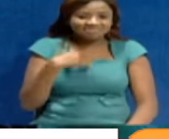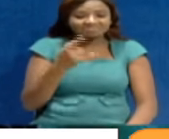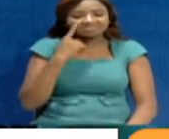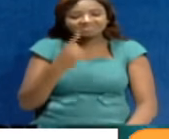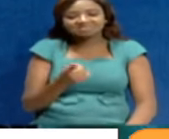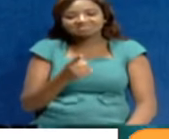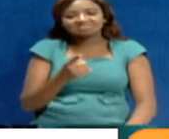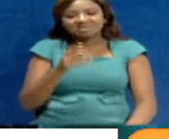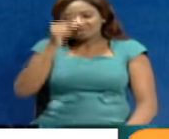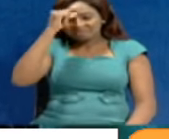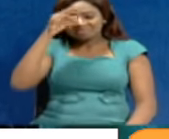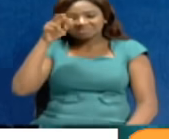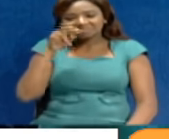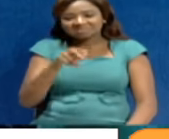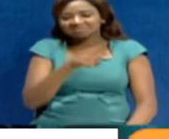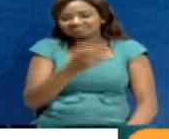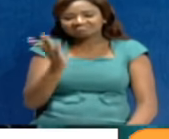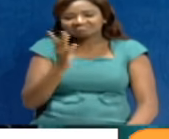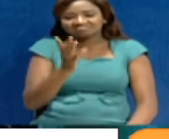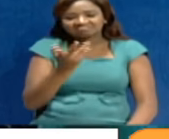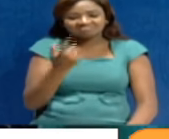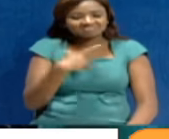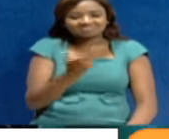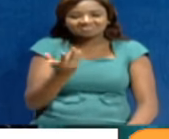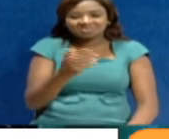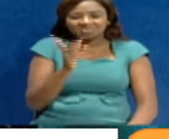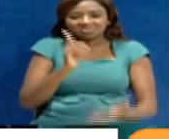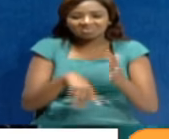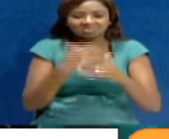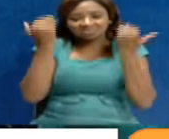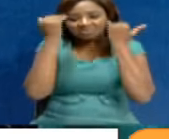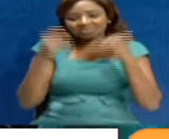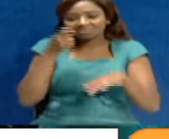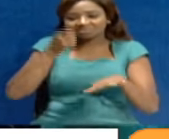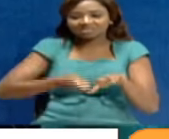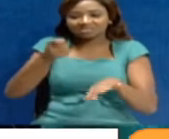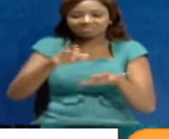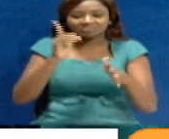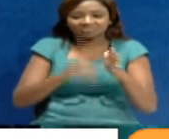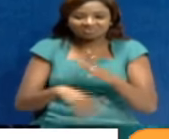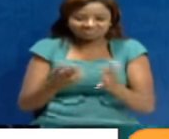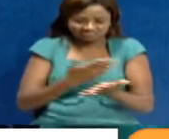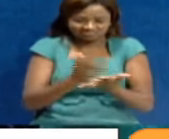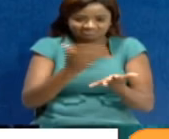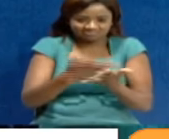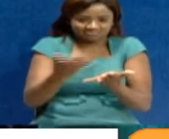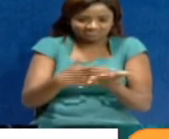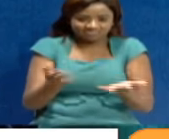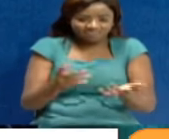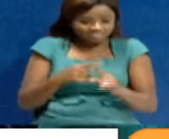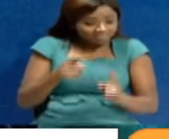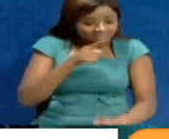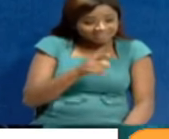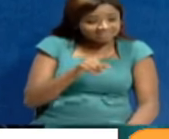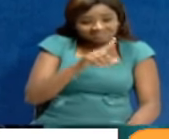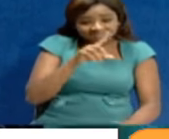in which the government is appreciating some of these cases in court and defending some of these cases, because some of these cases raise very